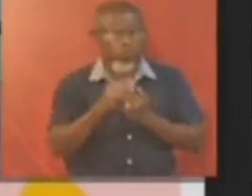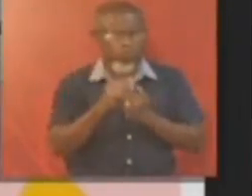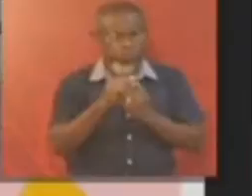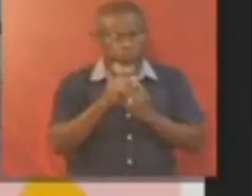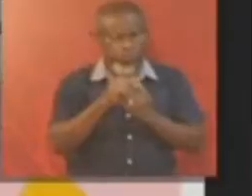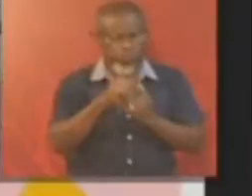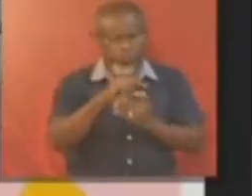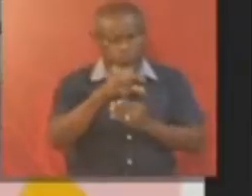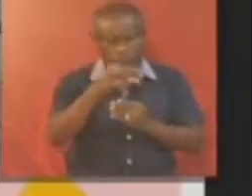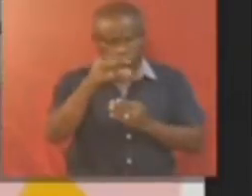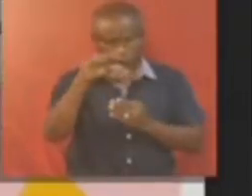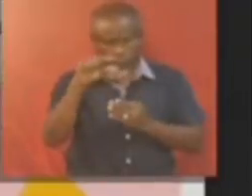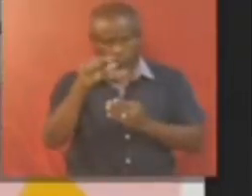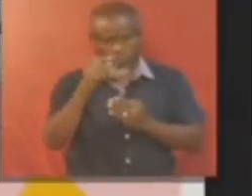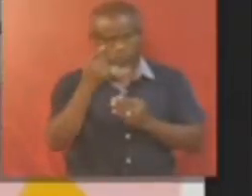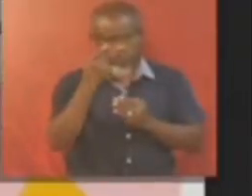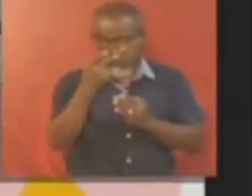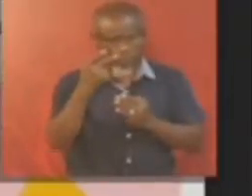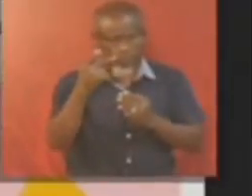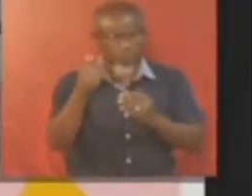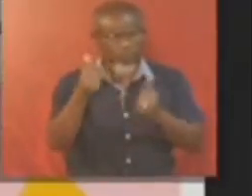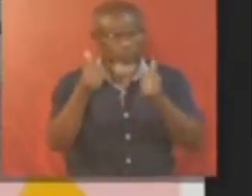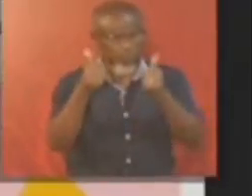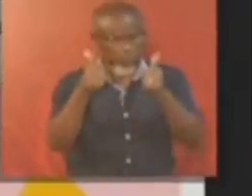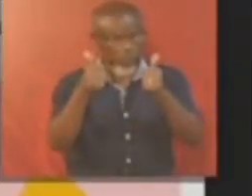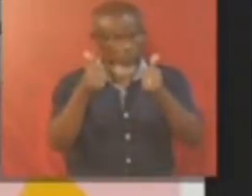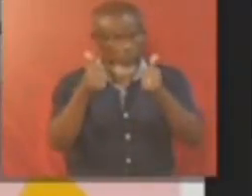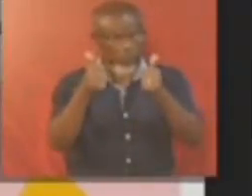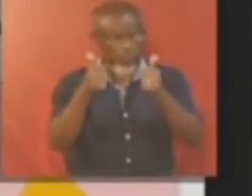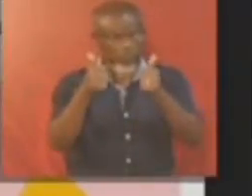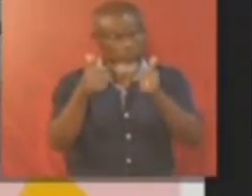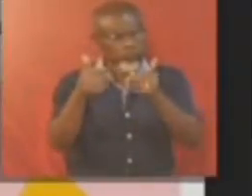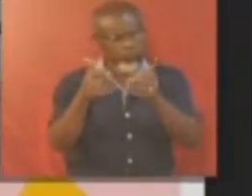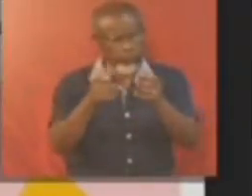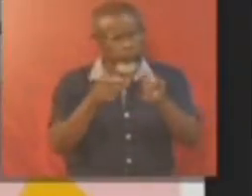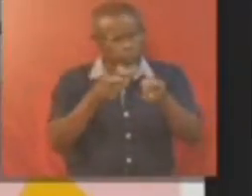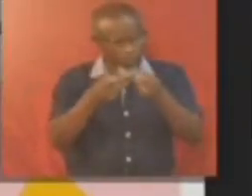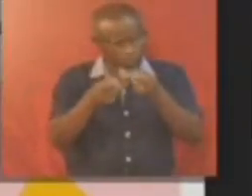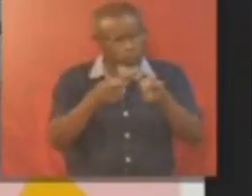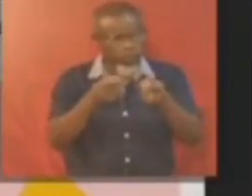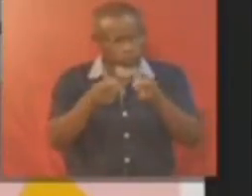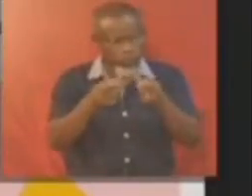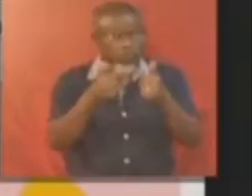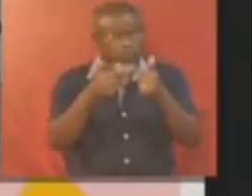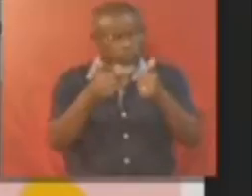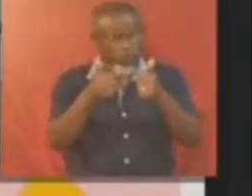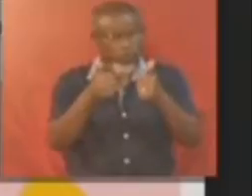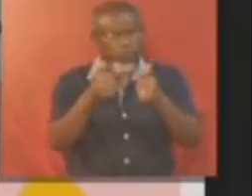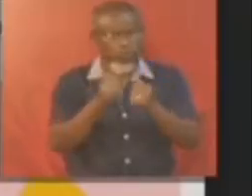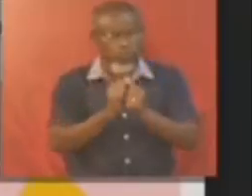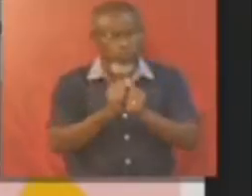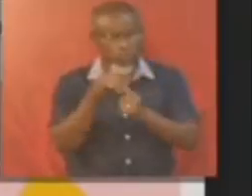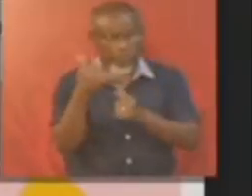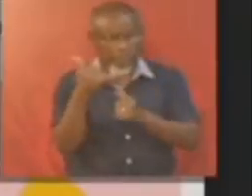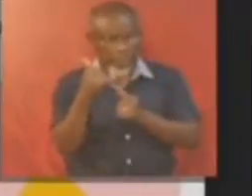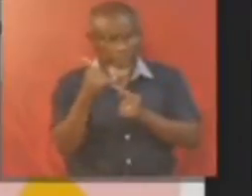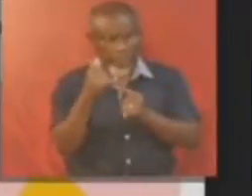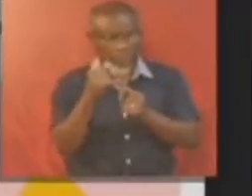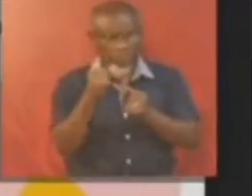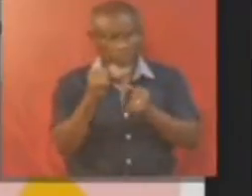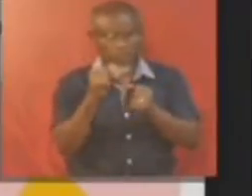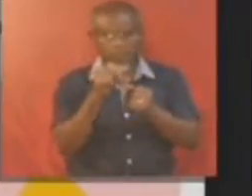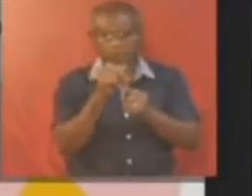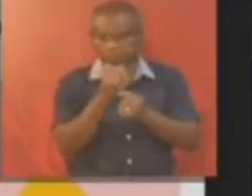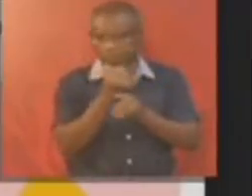listed it as being successful or well within the containment zone. Security as yellow, meaning that we have to put measures in